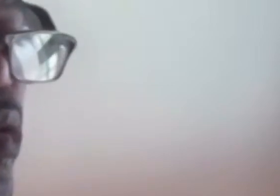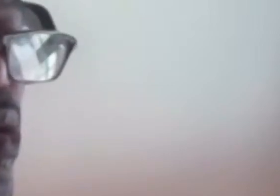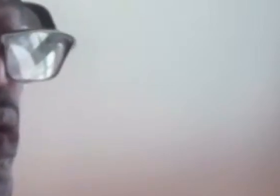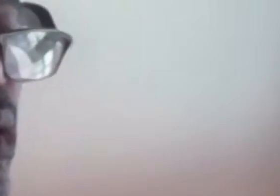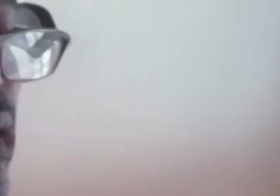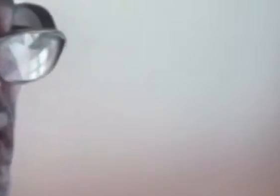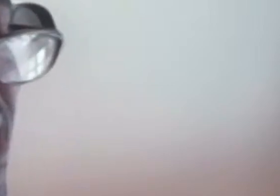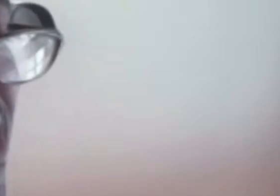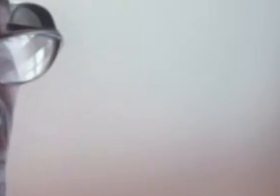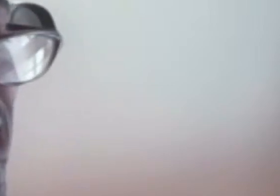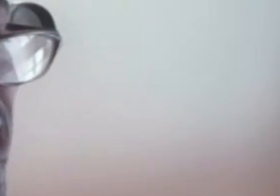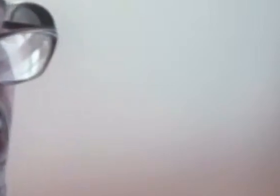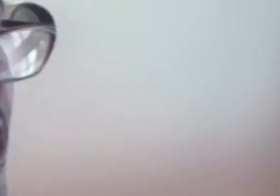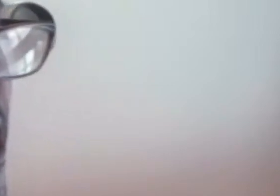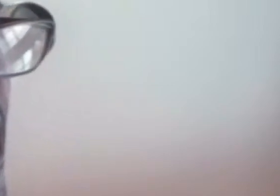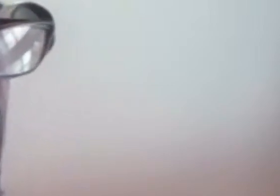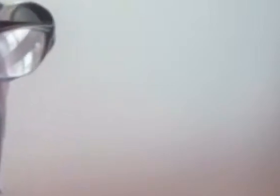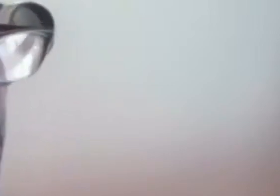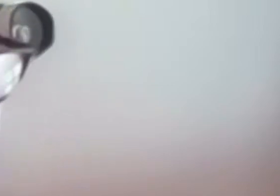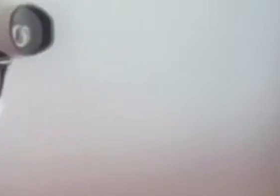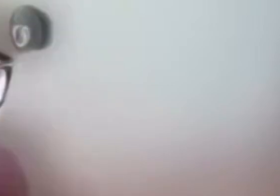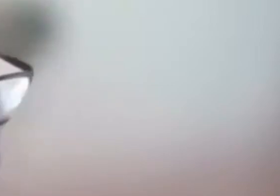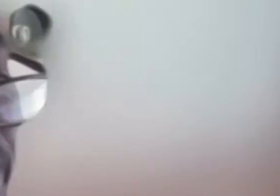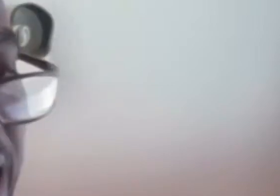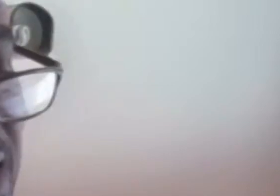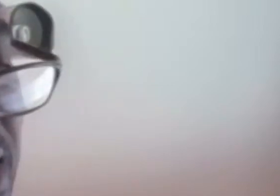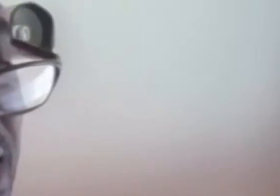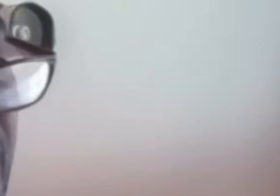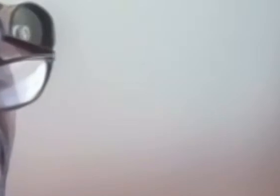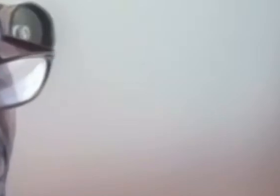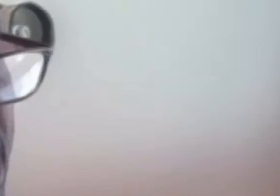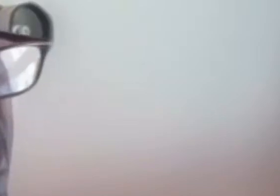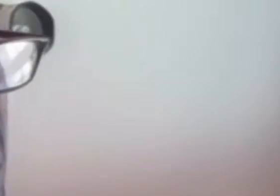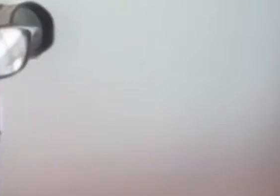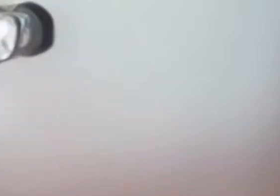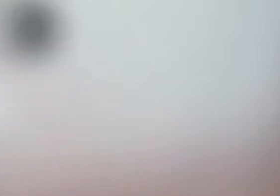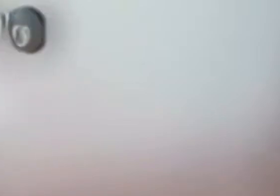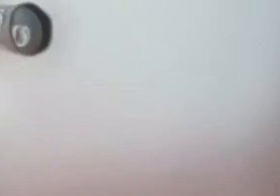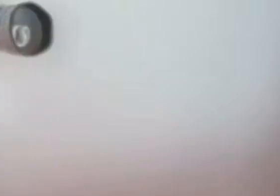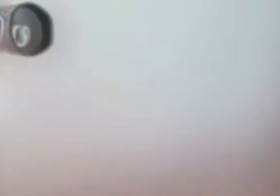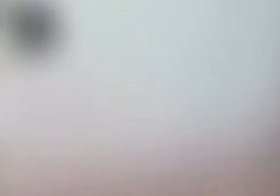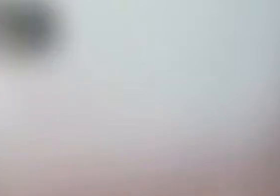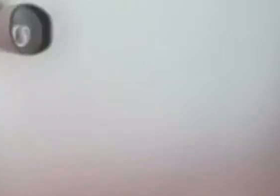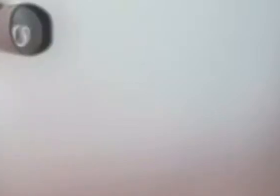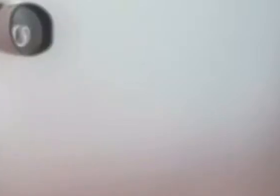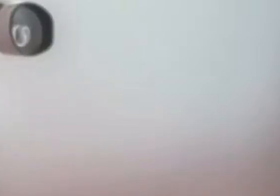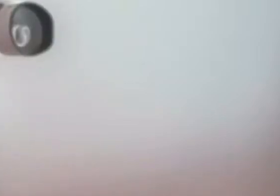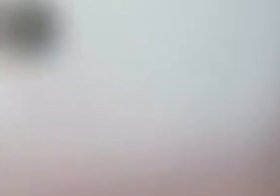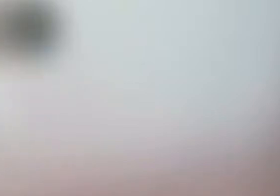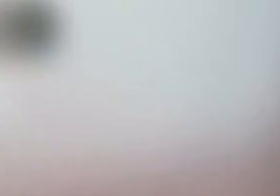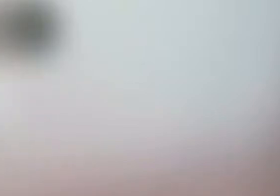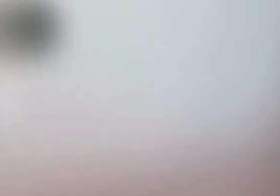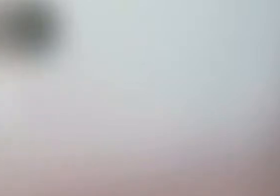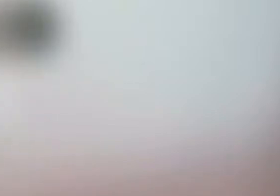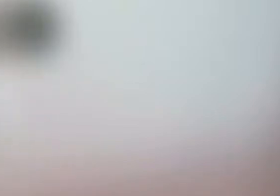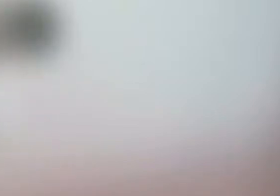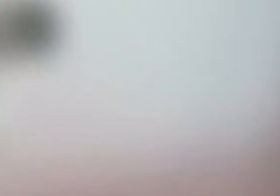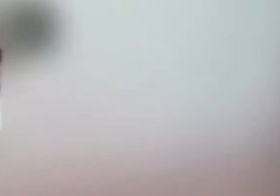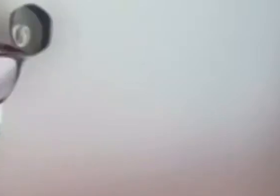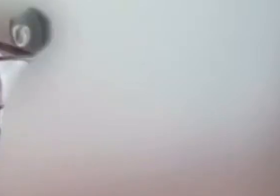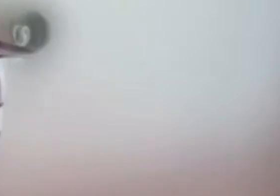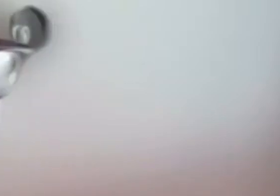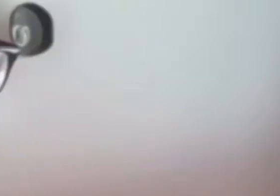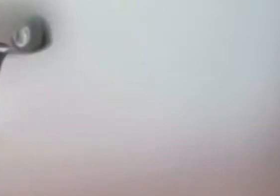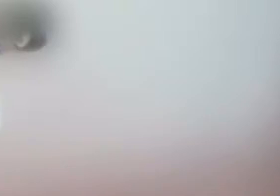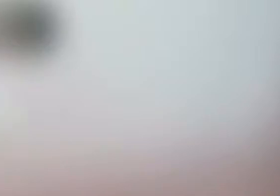prioritize those settings. So that's that piece. In terms of the